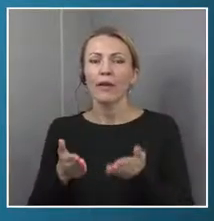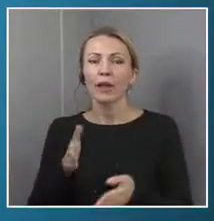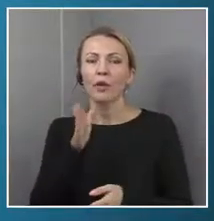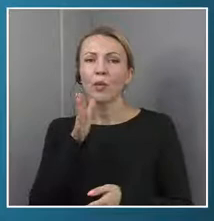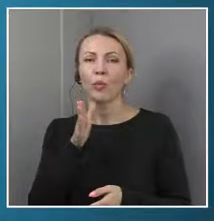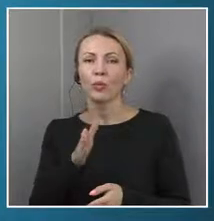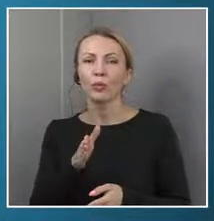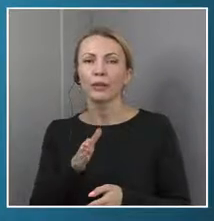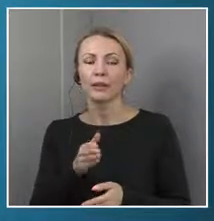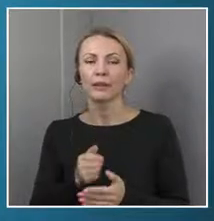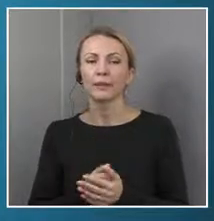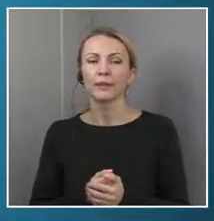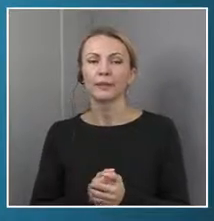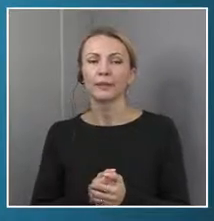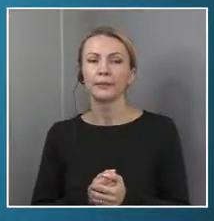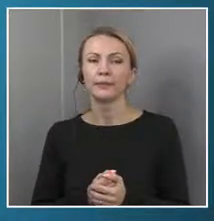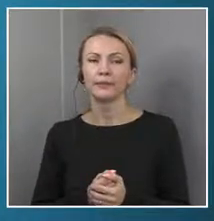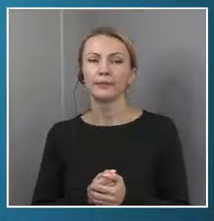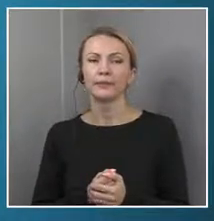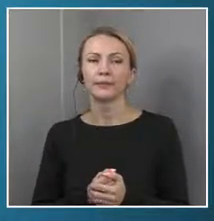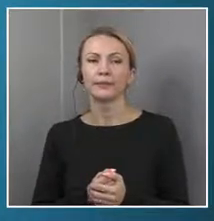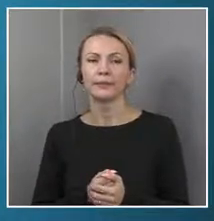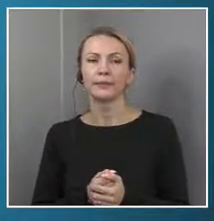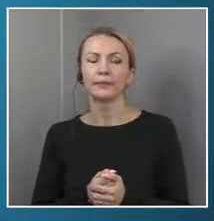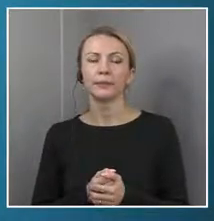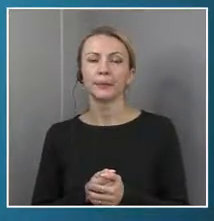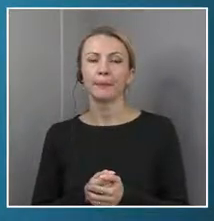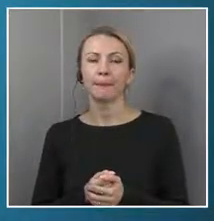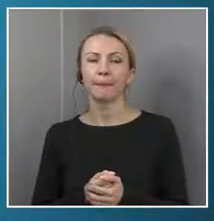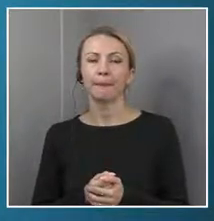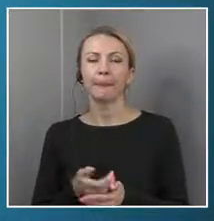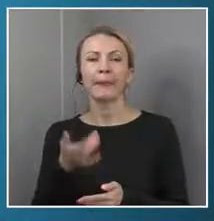aged 30 or younger, under 30 even.